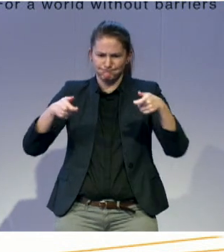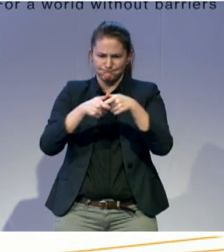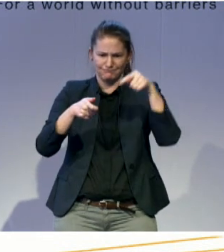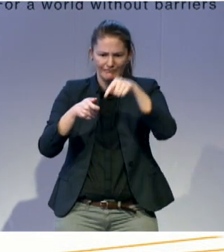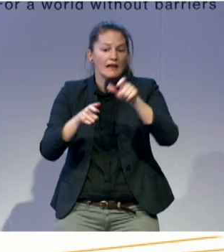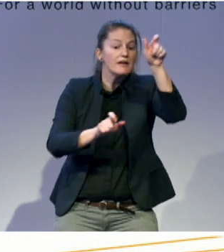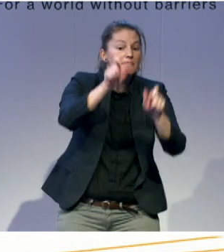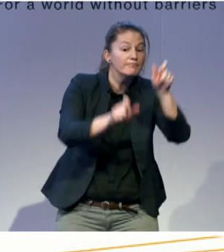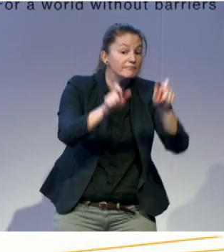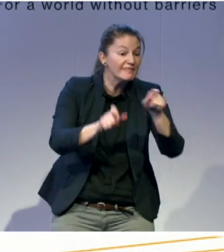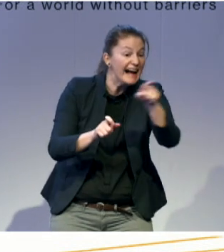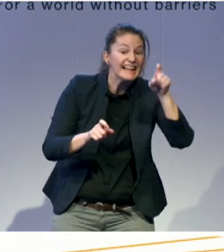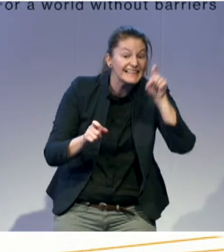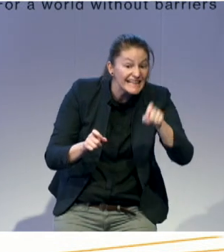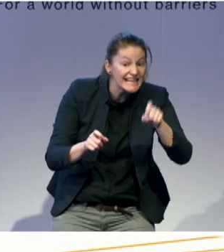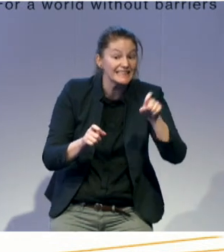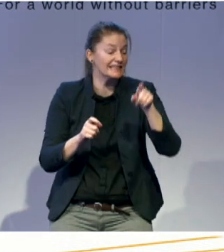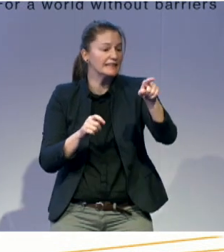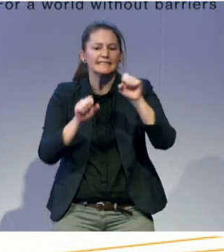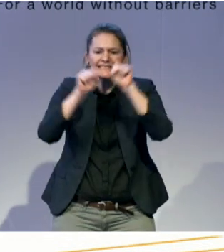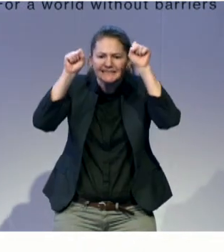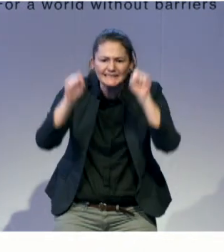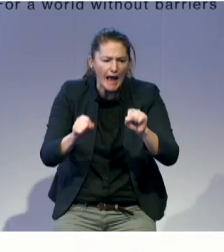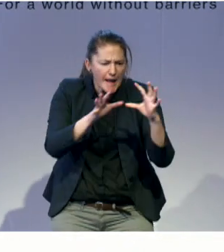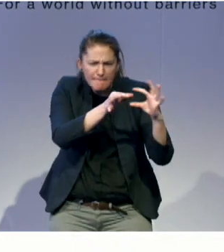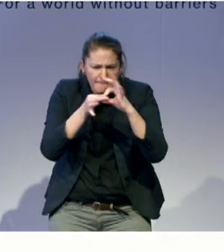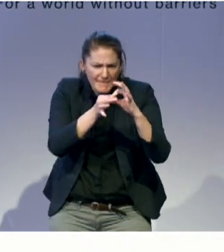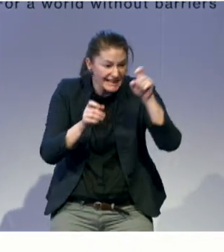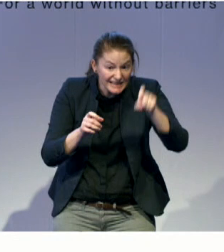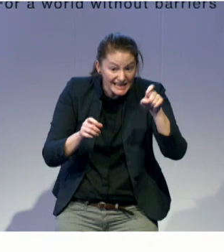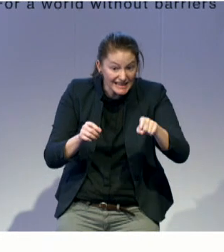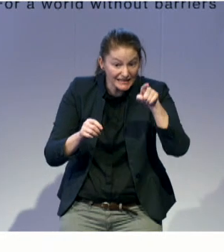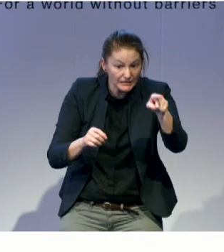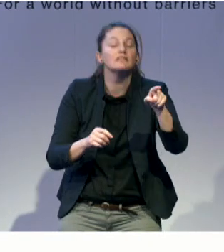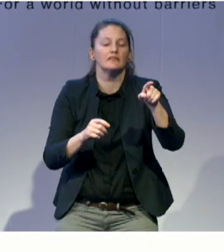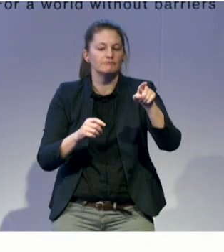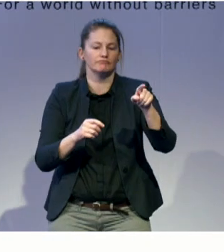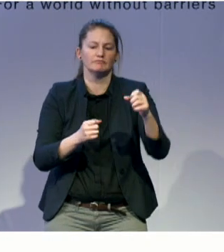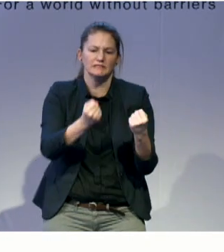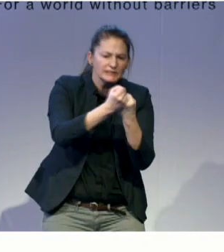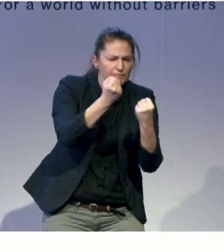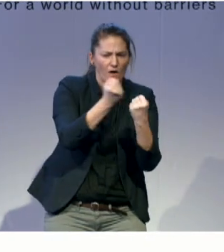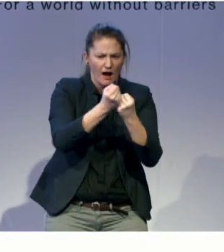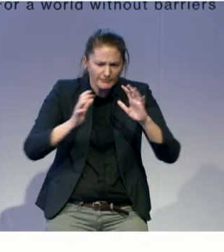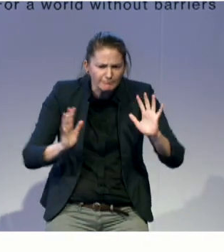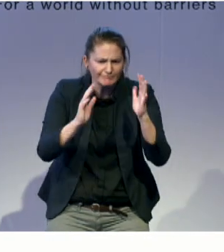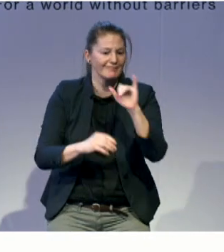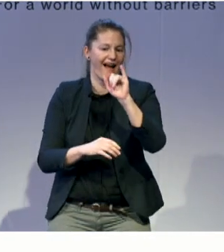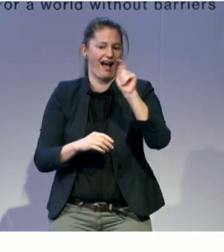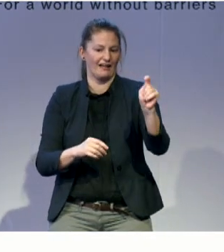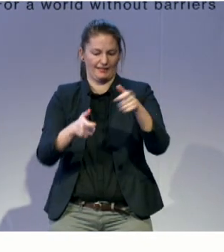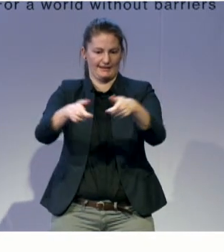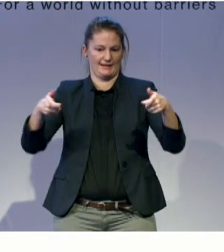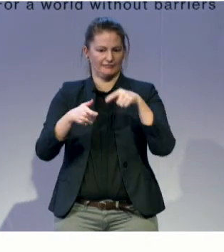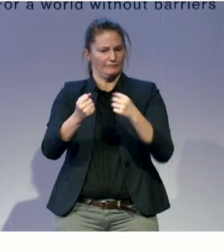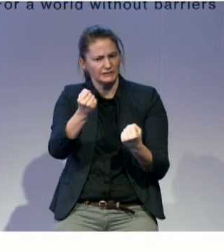in independent living to local volunteers and paid support. The IT platform enables people to